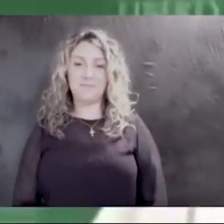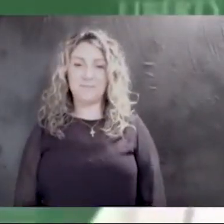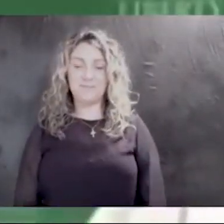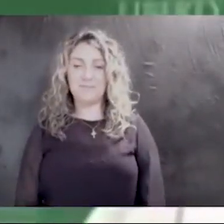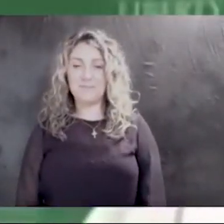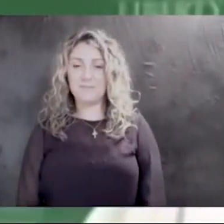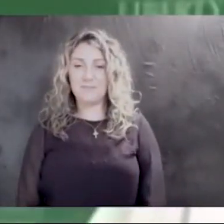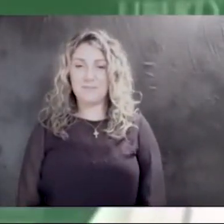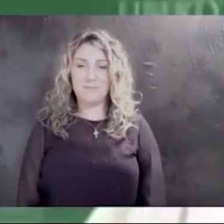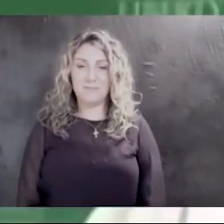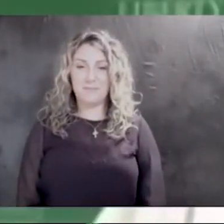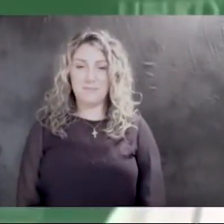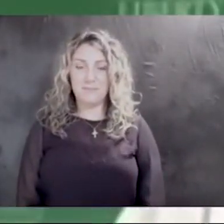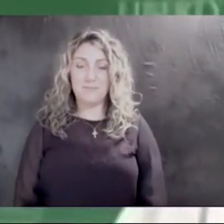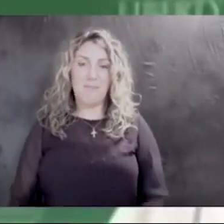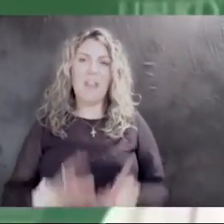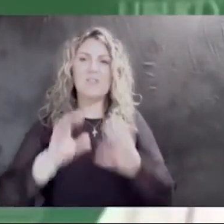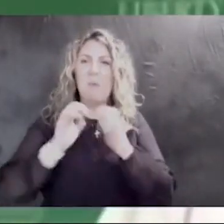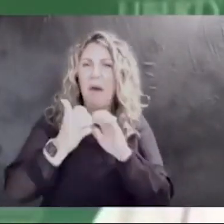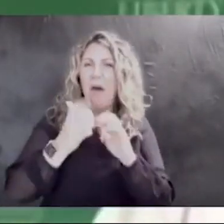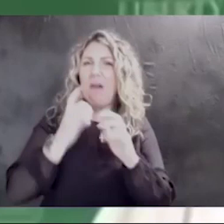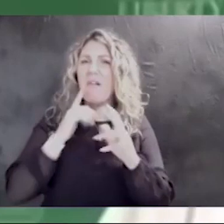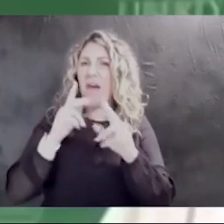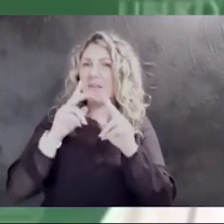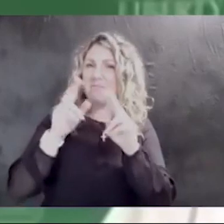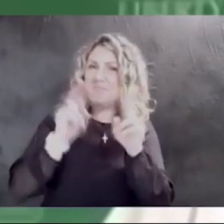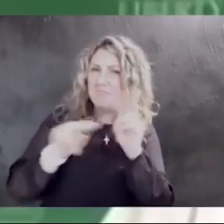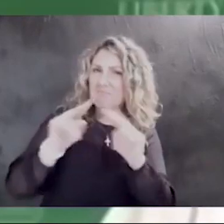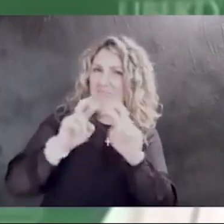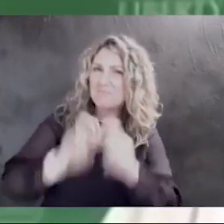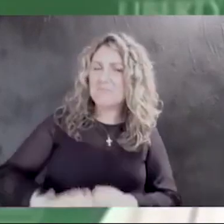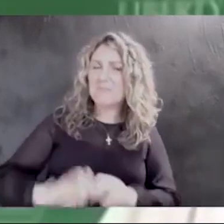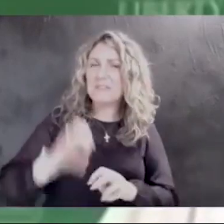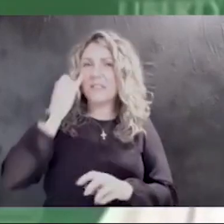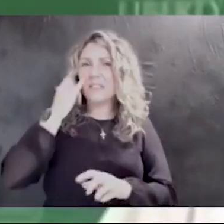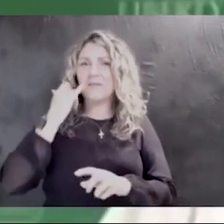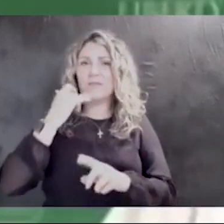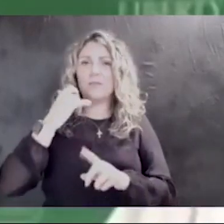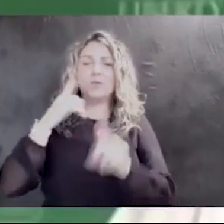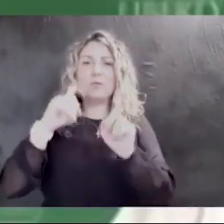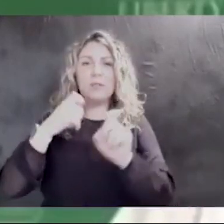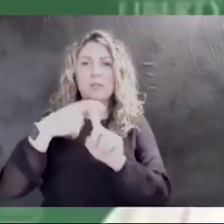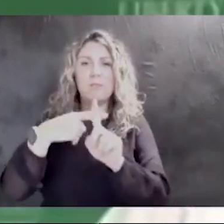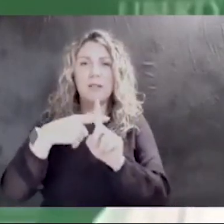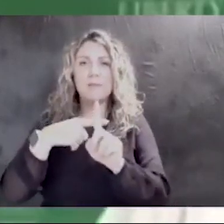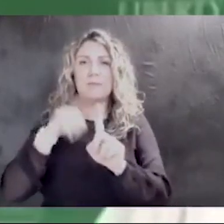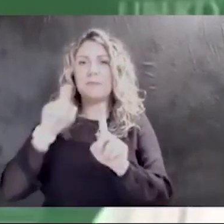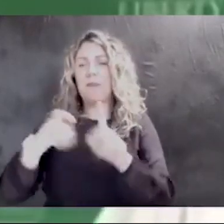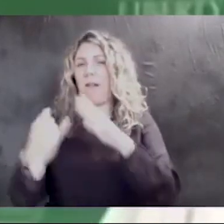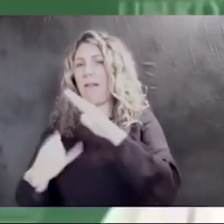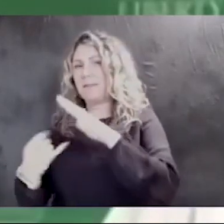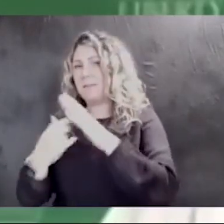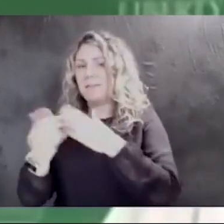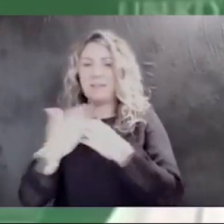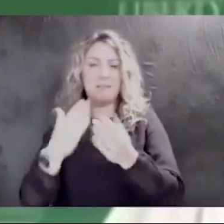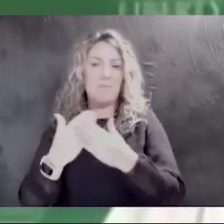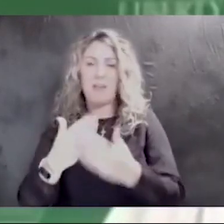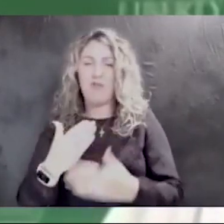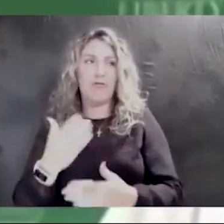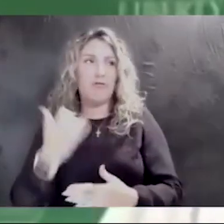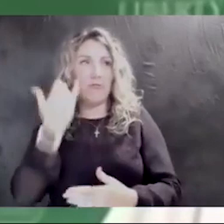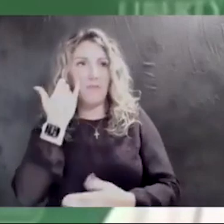Yeah, here is how I look at it. If you test positive, you have to do the isolation. It doesn't matter whether you're vaccinated or